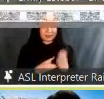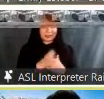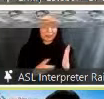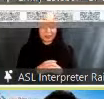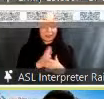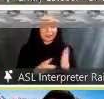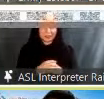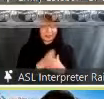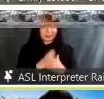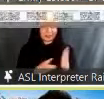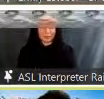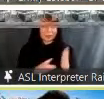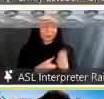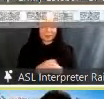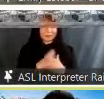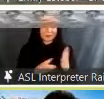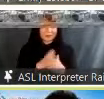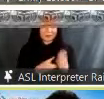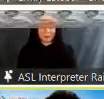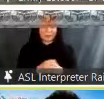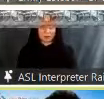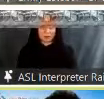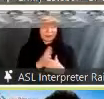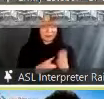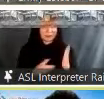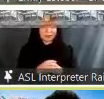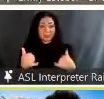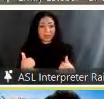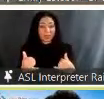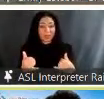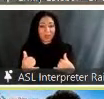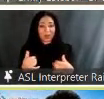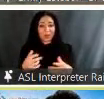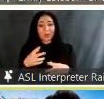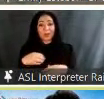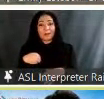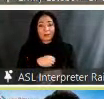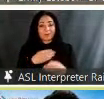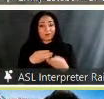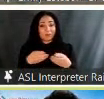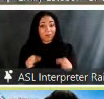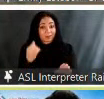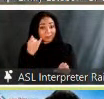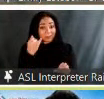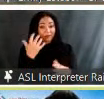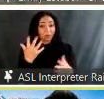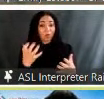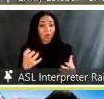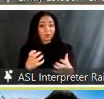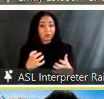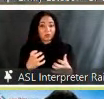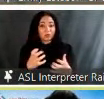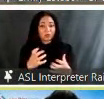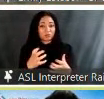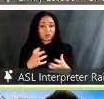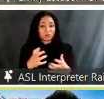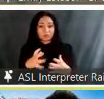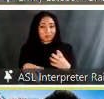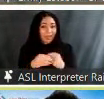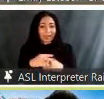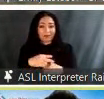ahead and continue. So at this point, members of the public, if you would like to make a verbal public